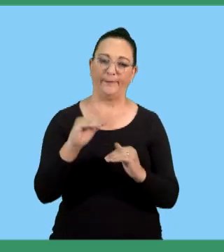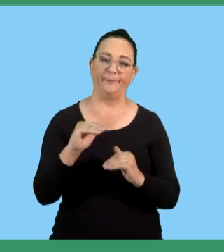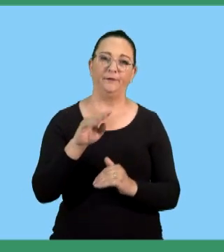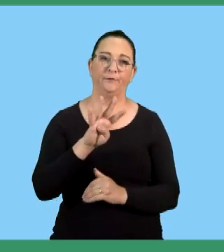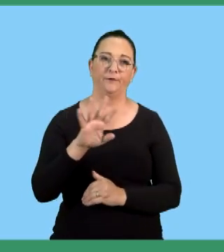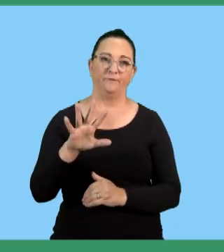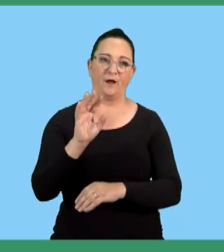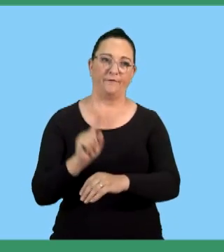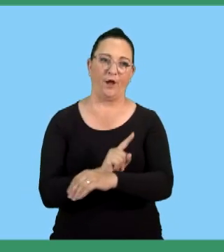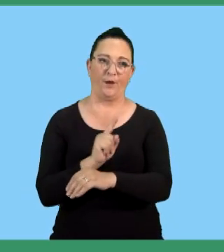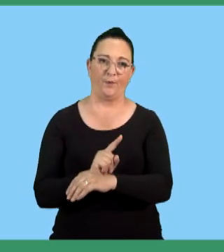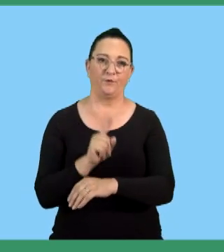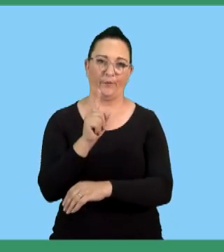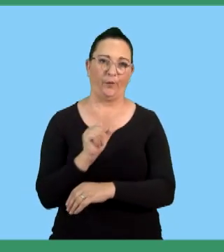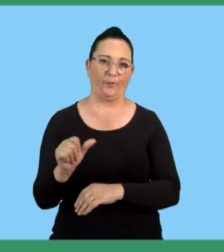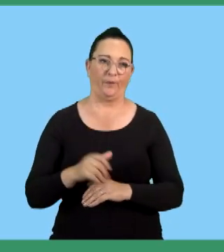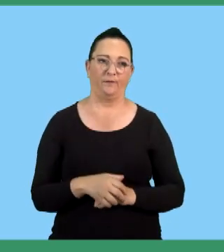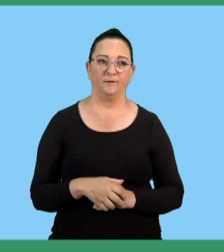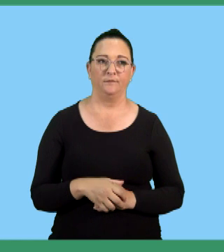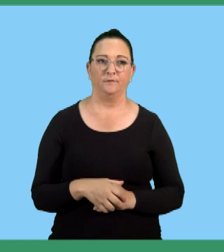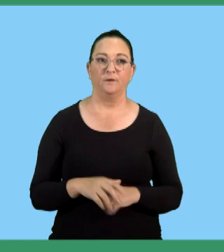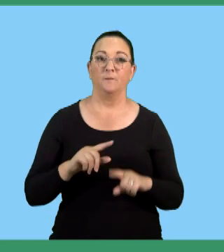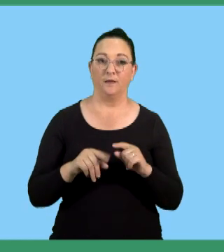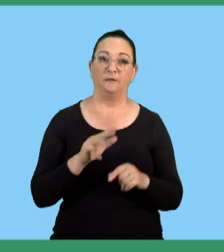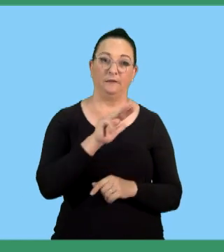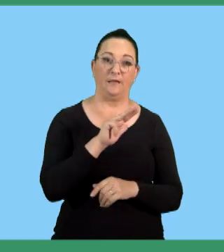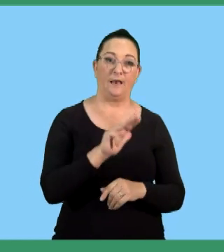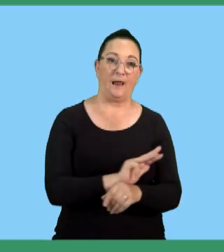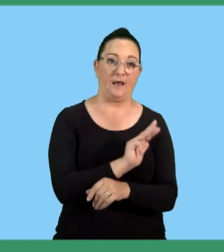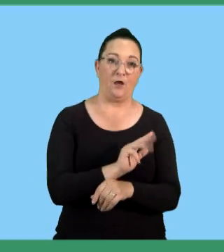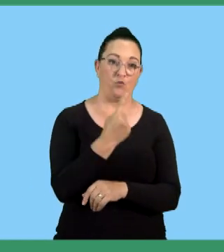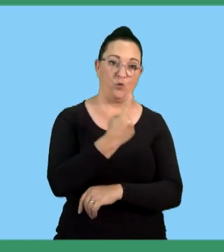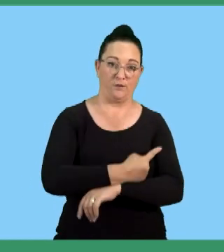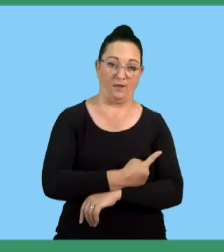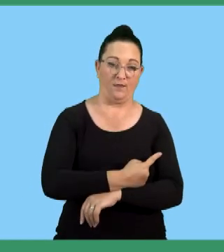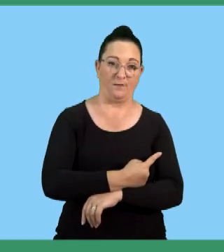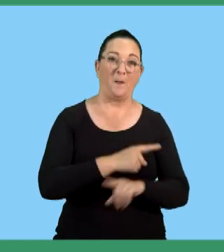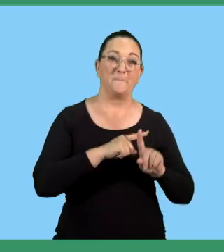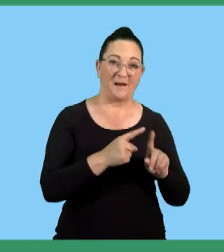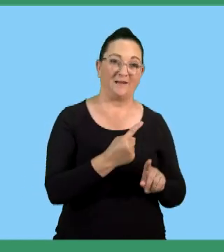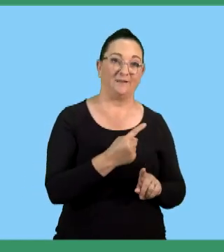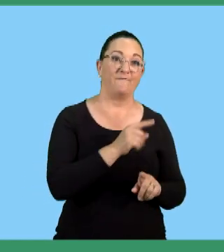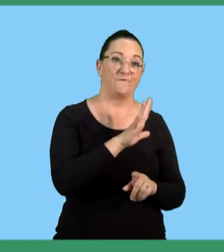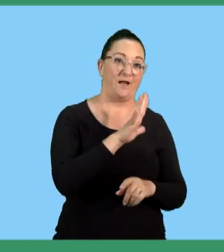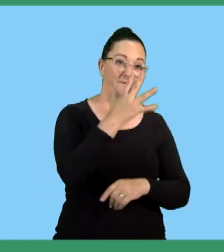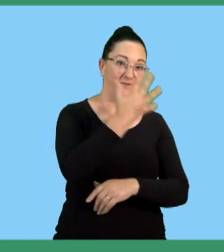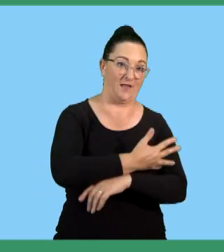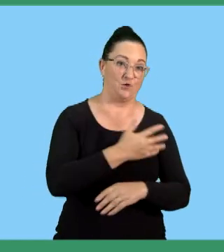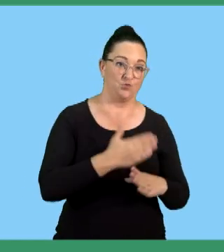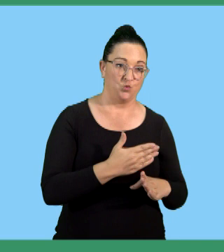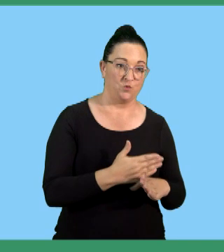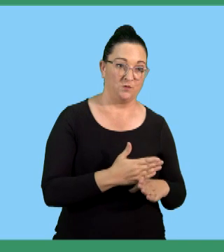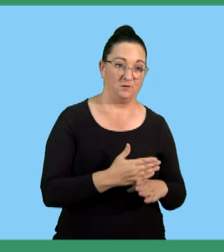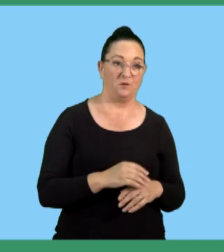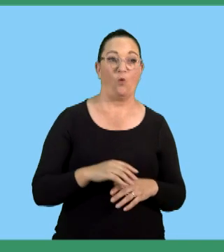in a week. And then we did say that workers may work 9 hours a day if they work 5 days or less per